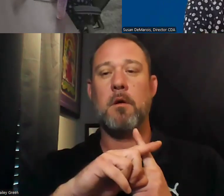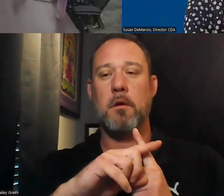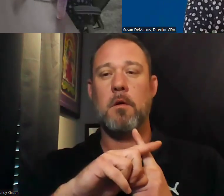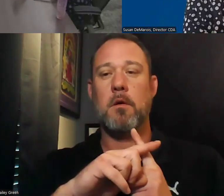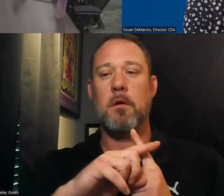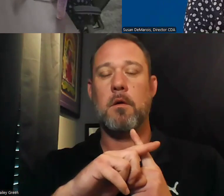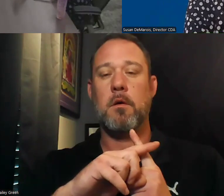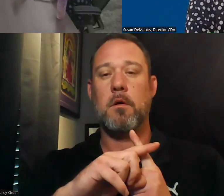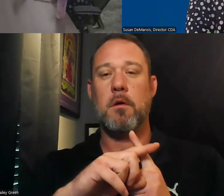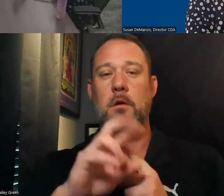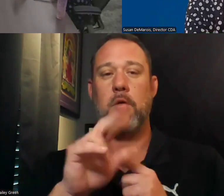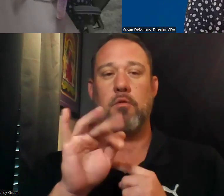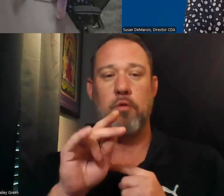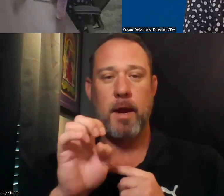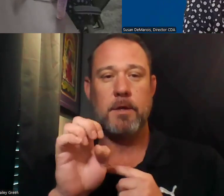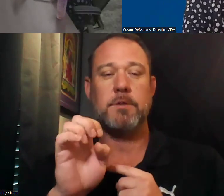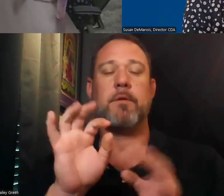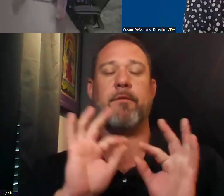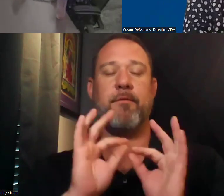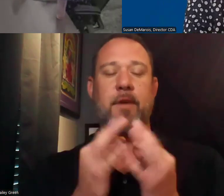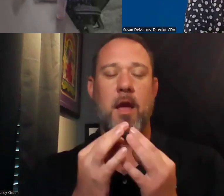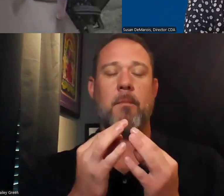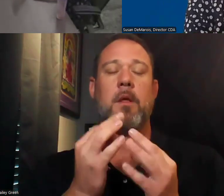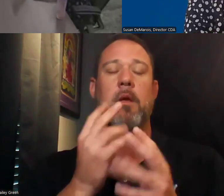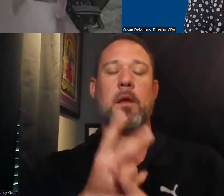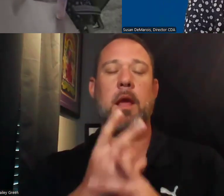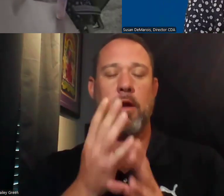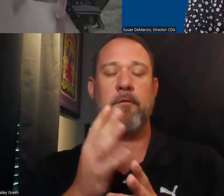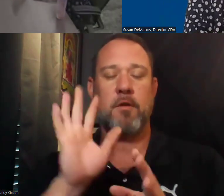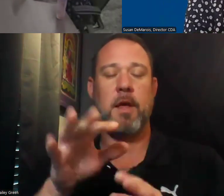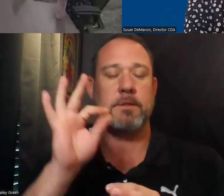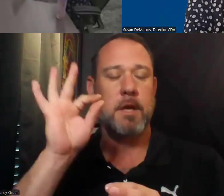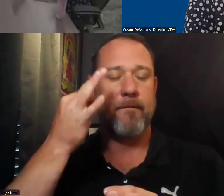The RAISE Family Caregiver Act. This is a federal